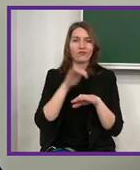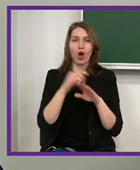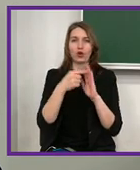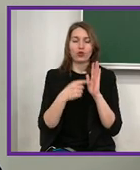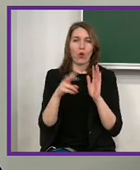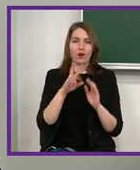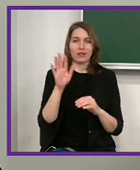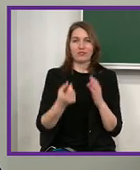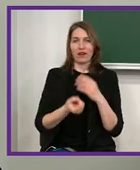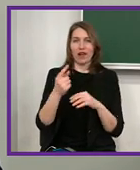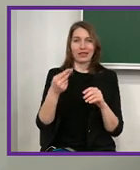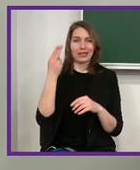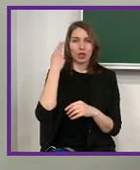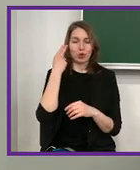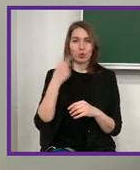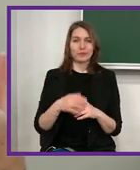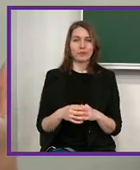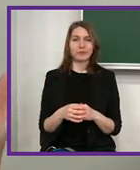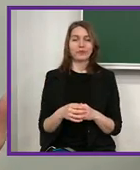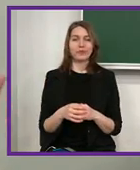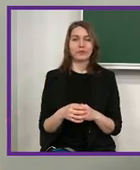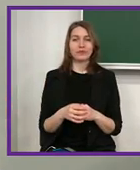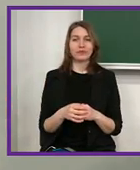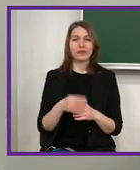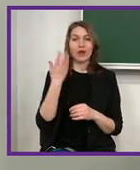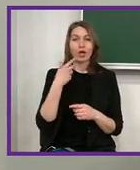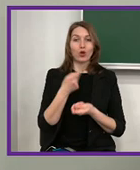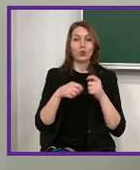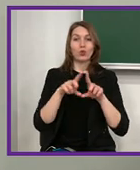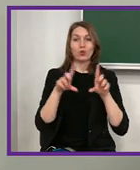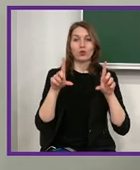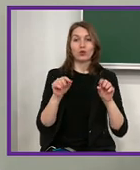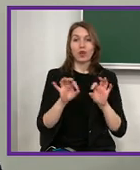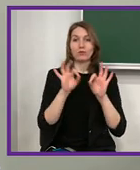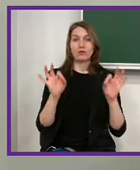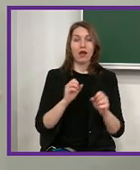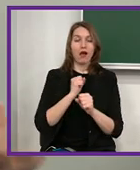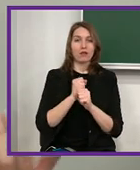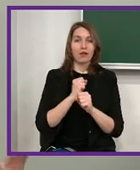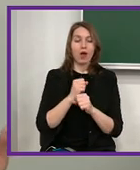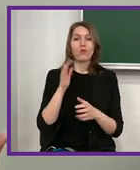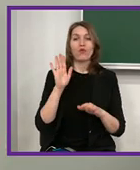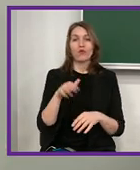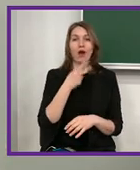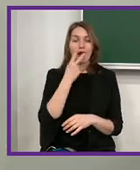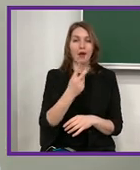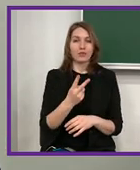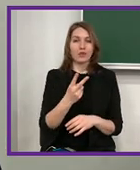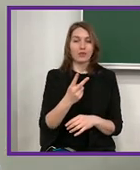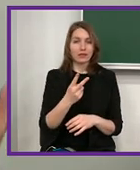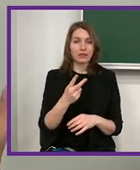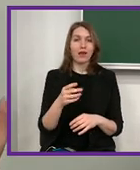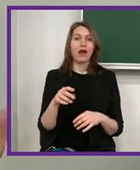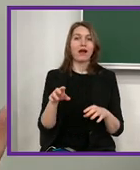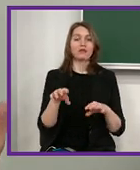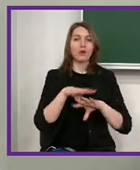For companies getting started, I think some kind of scoping exercise can be very useful to understand these potential sources of risk.